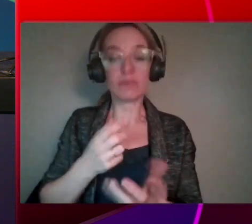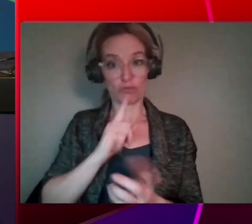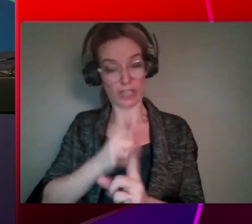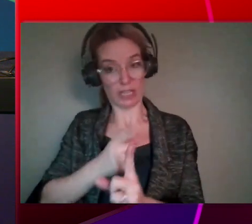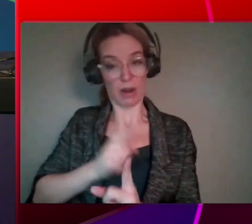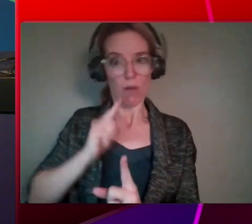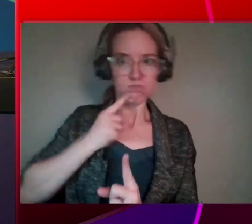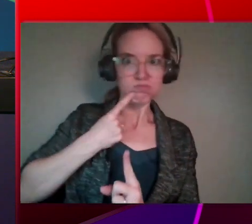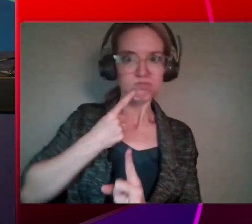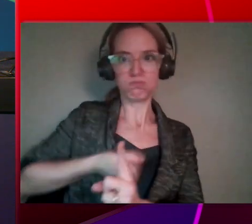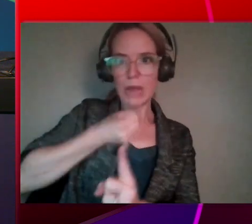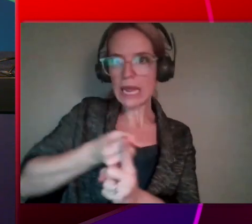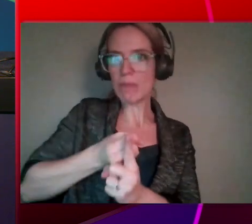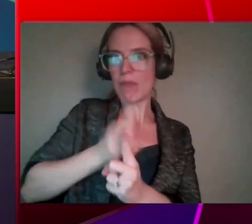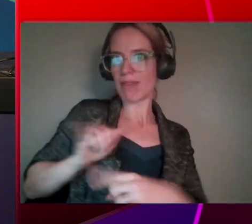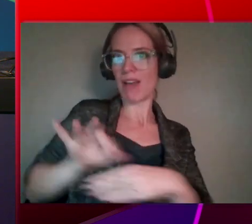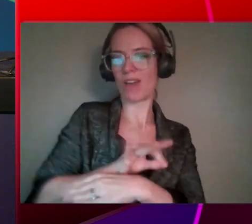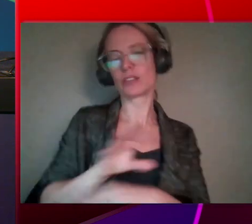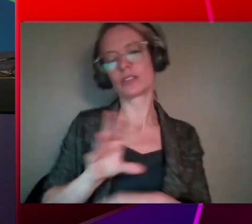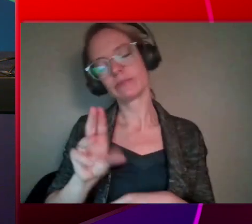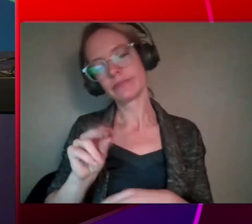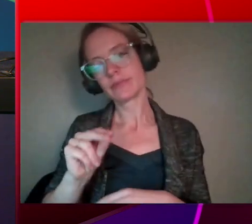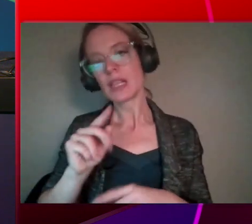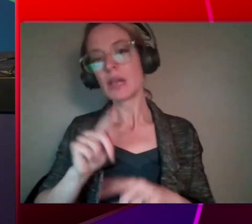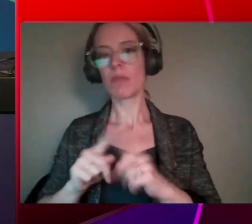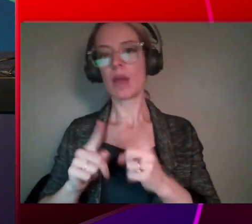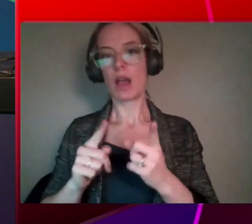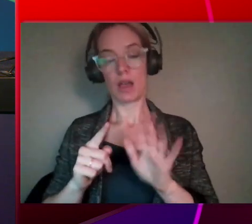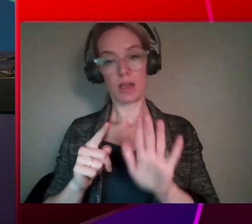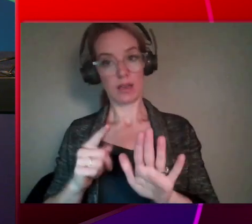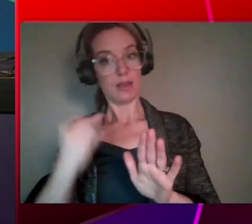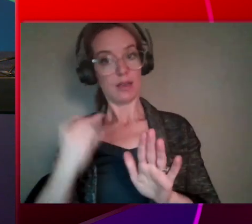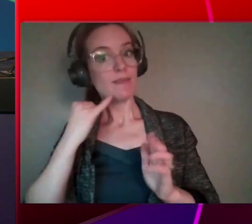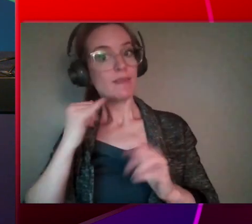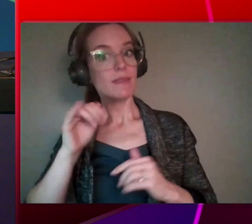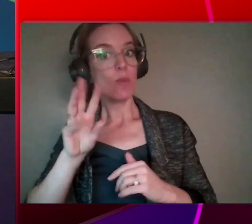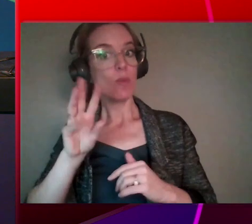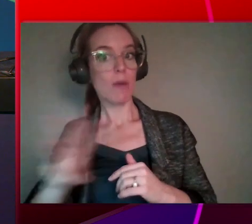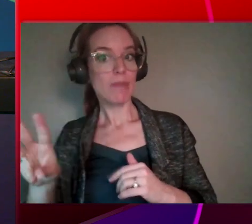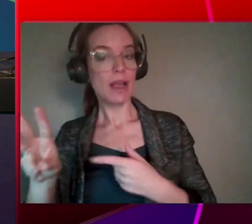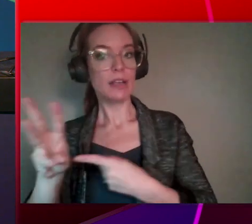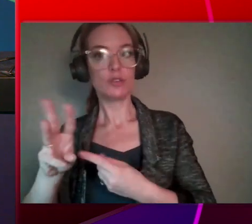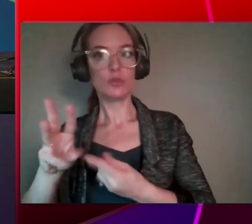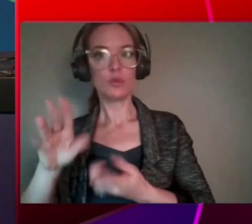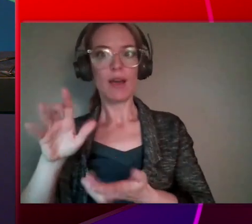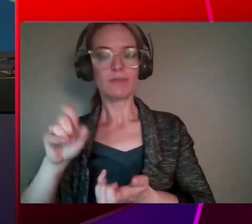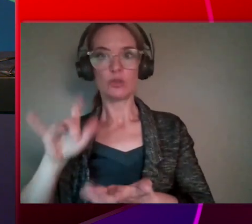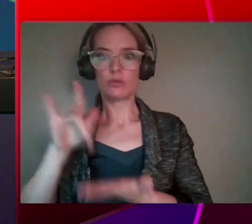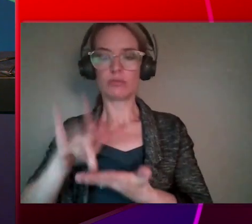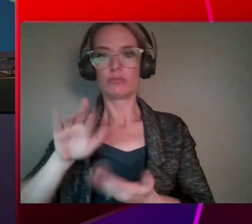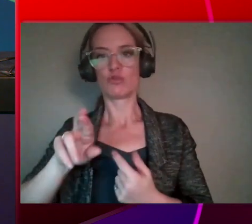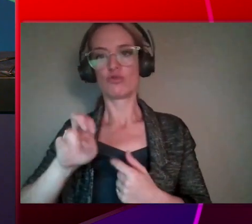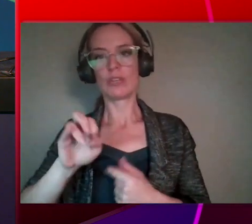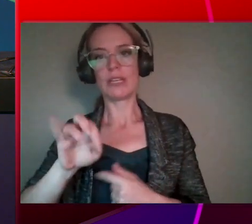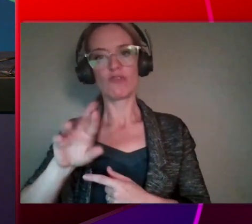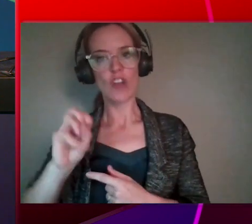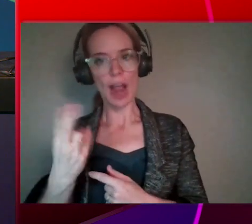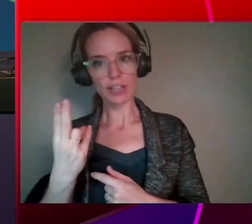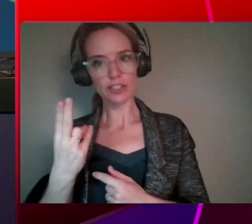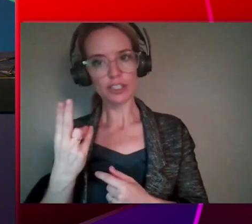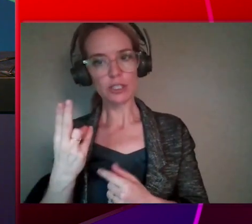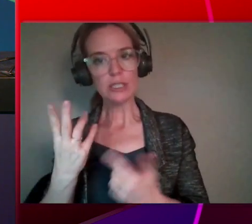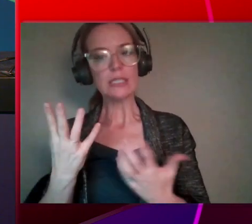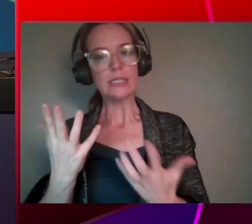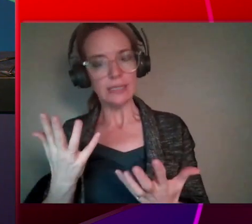are, say, refreshing a web page, a responsive sort of responsive web API, things of